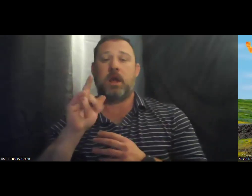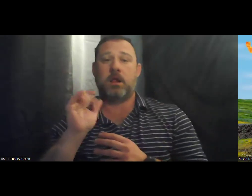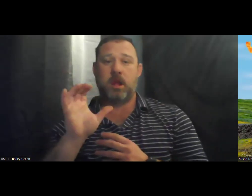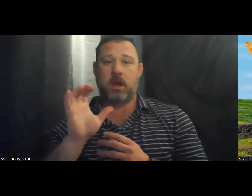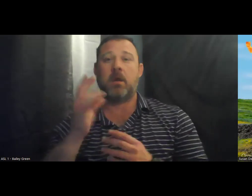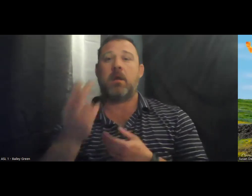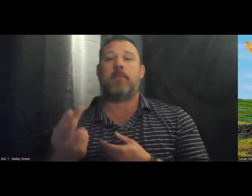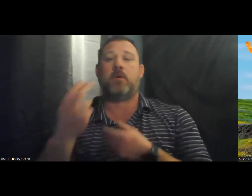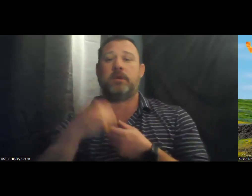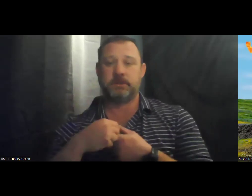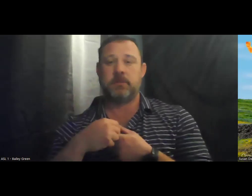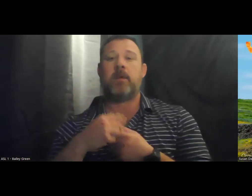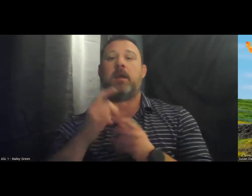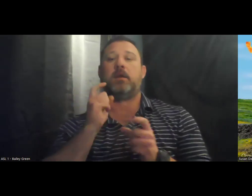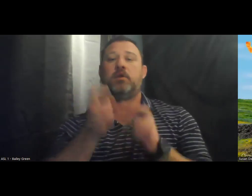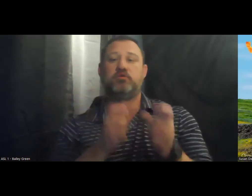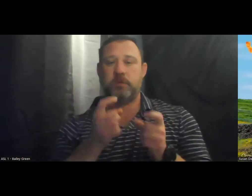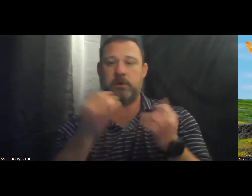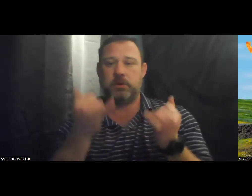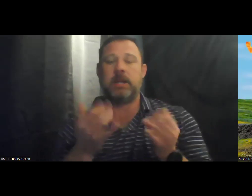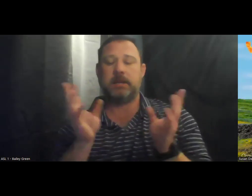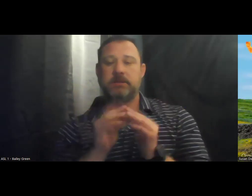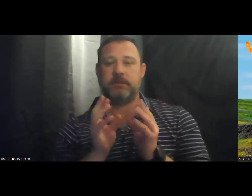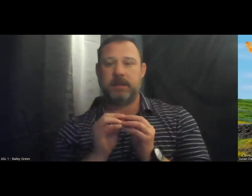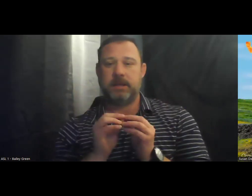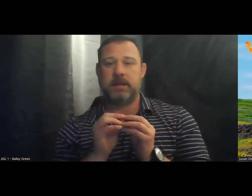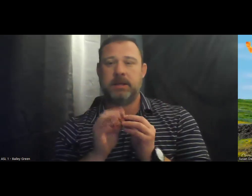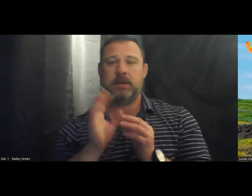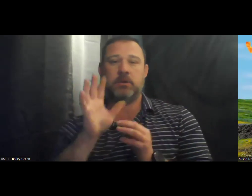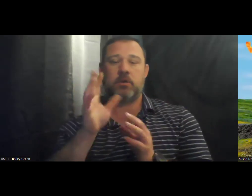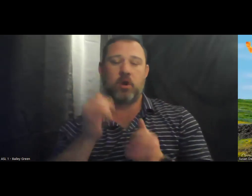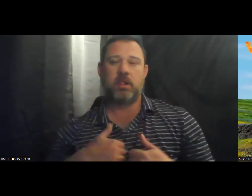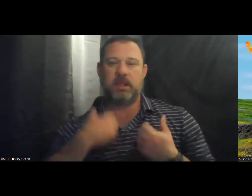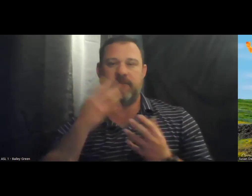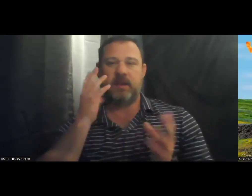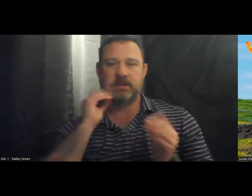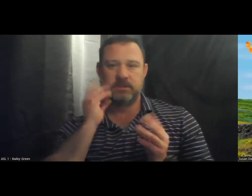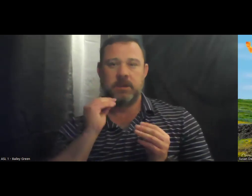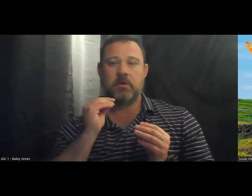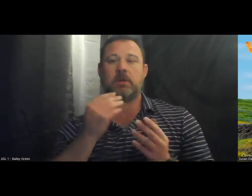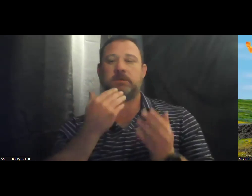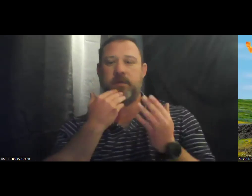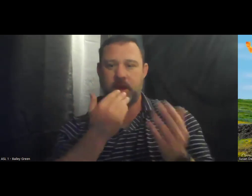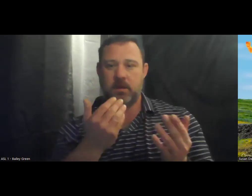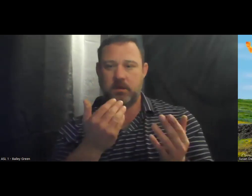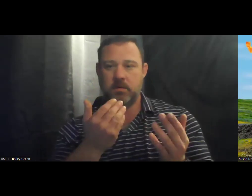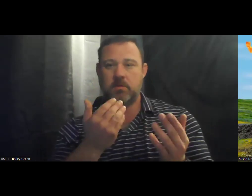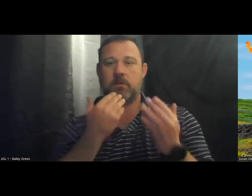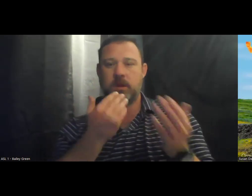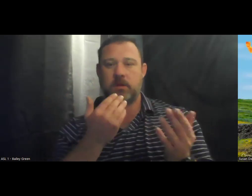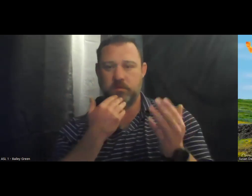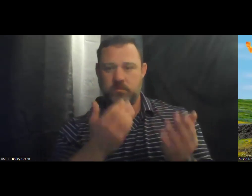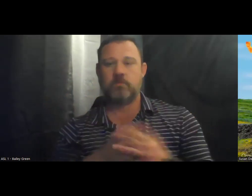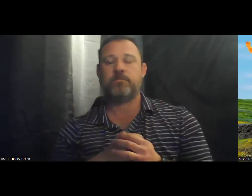who participated and contributed at today's meeting. Bring your lived experience. Thank you, thank you, thank